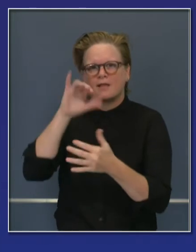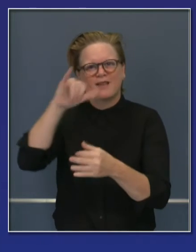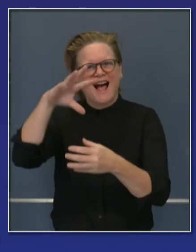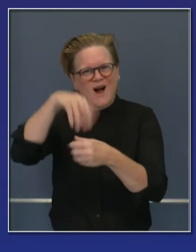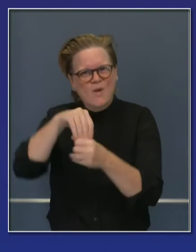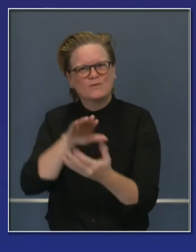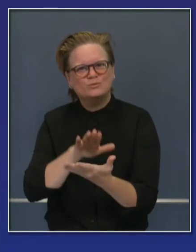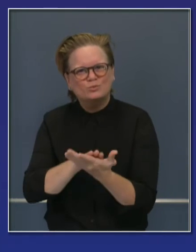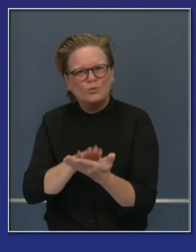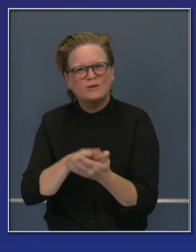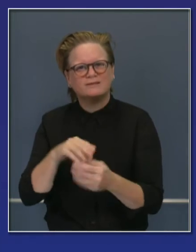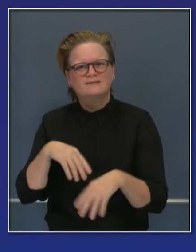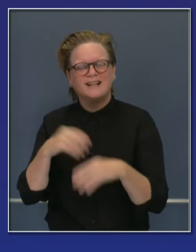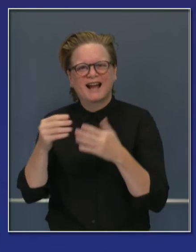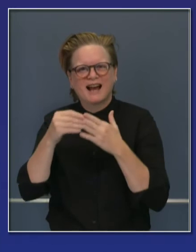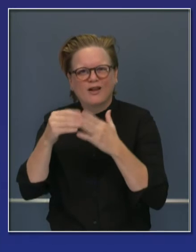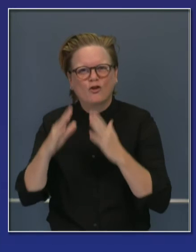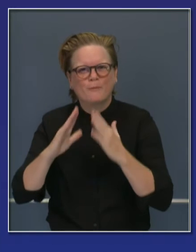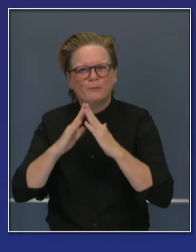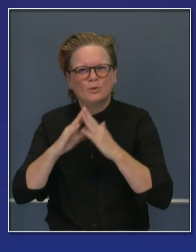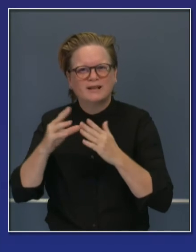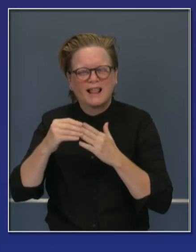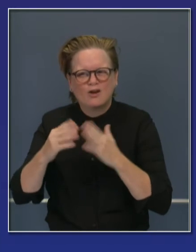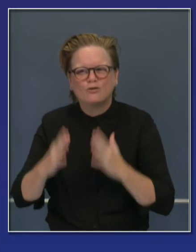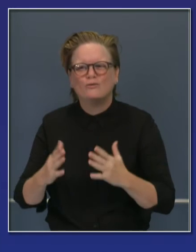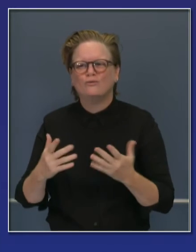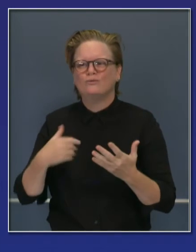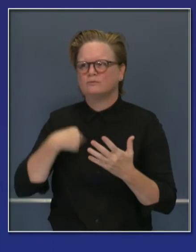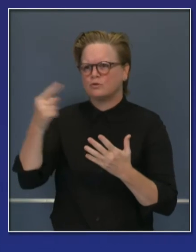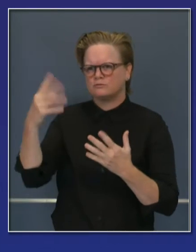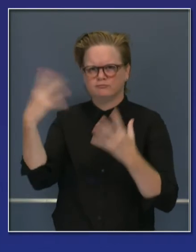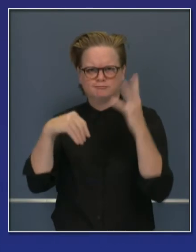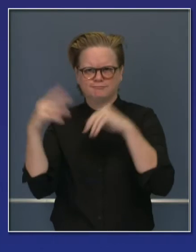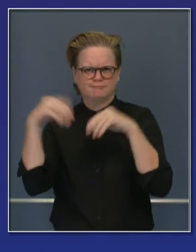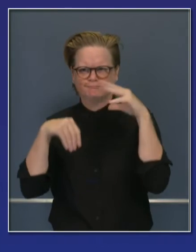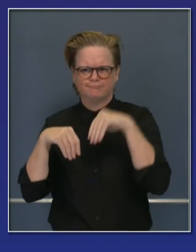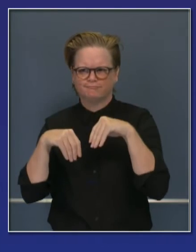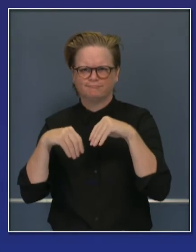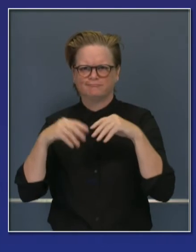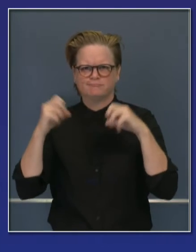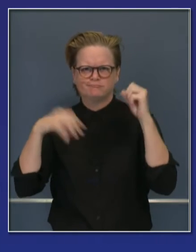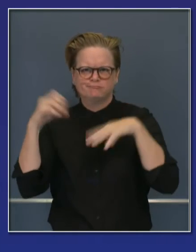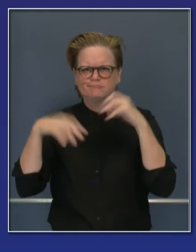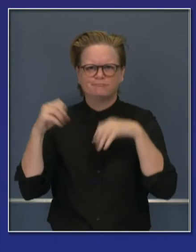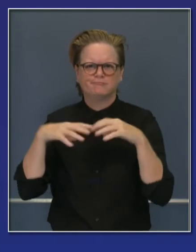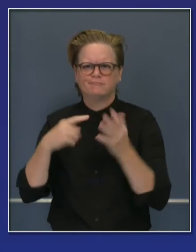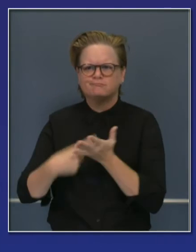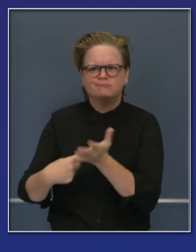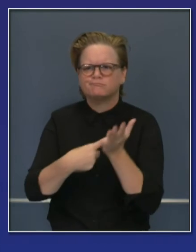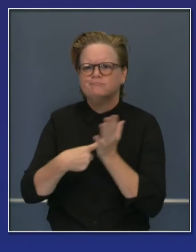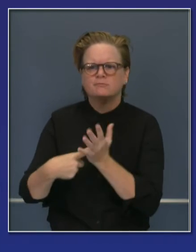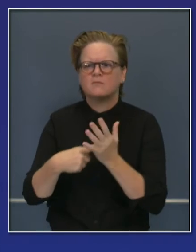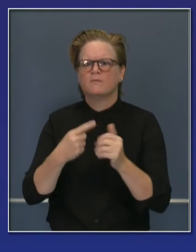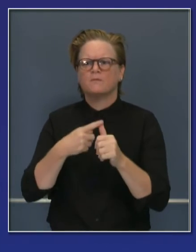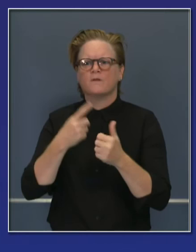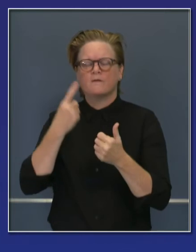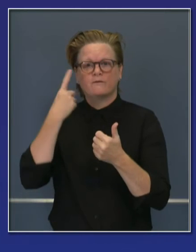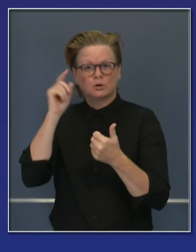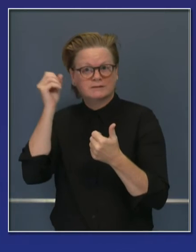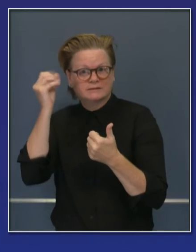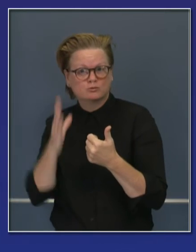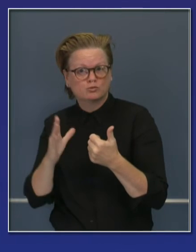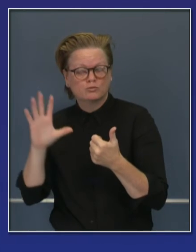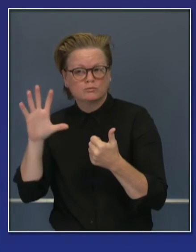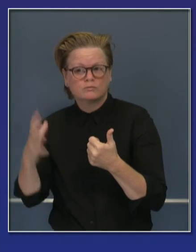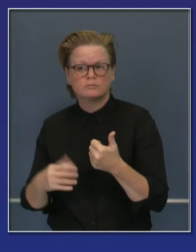will in those subsequent phases to our critical staff, our teachers, paraprofessionals, and